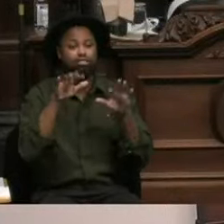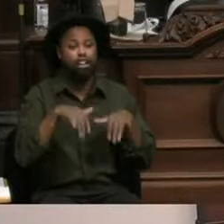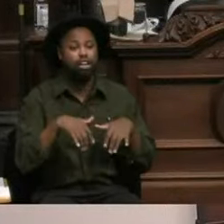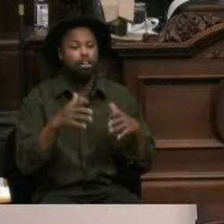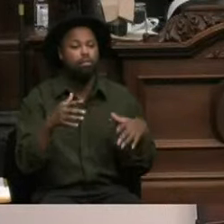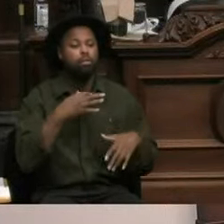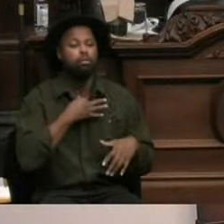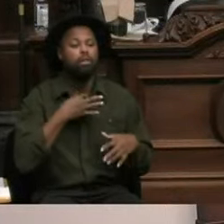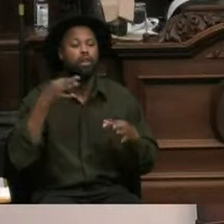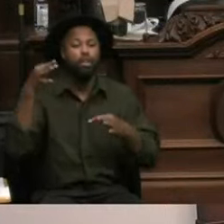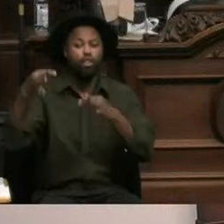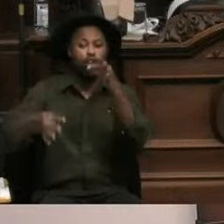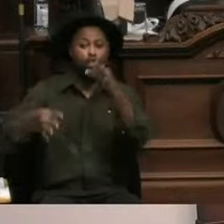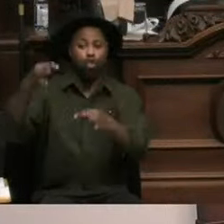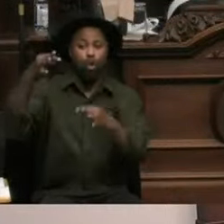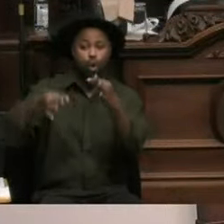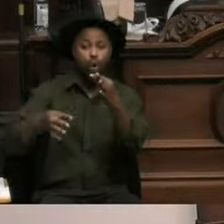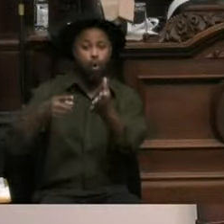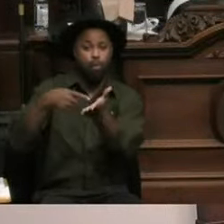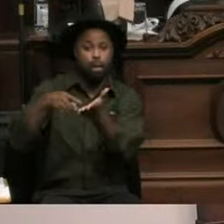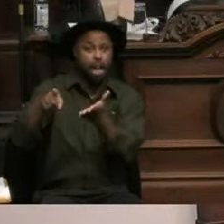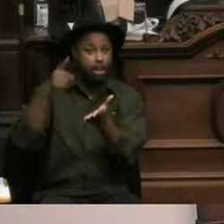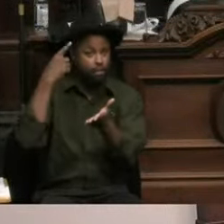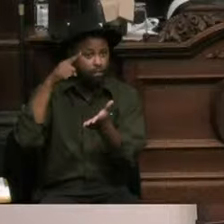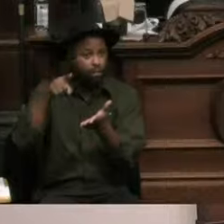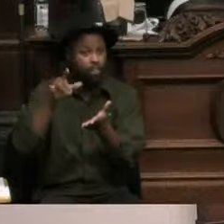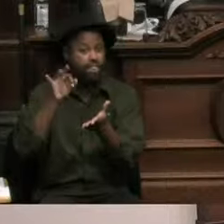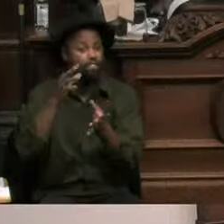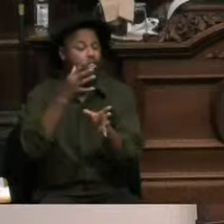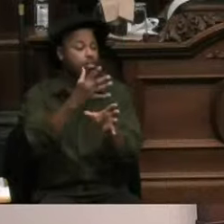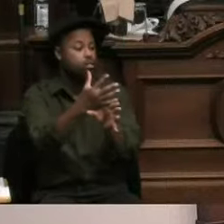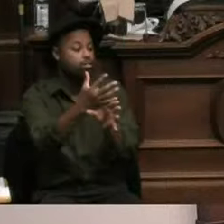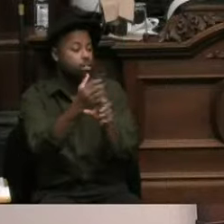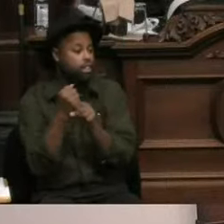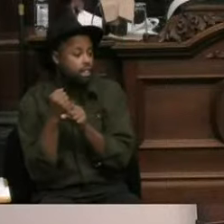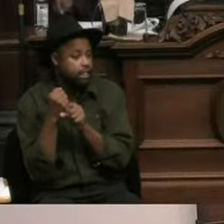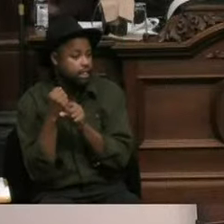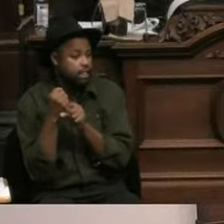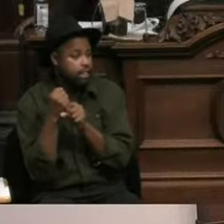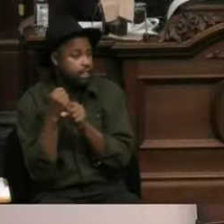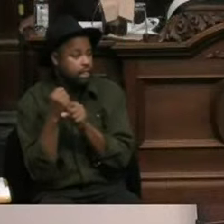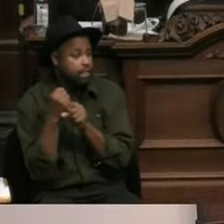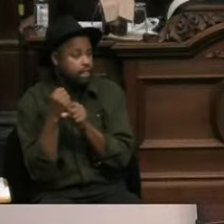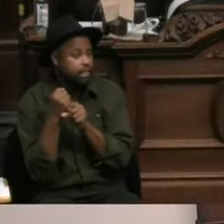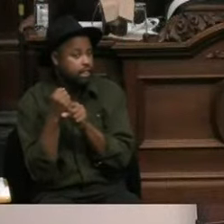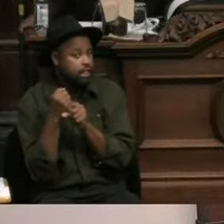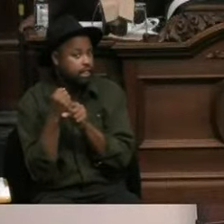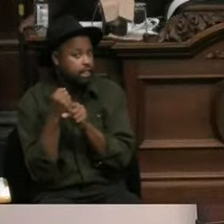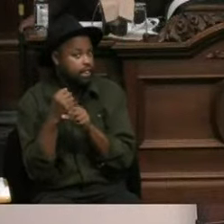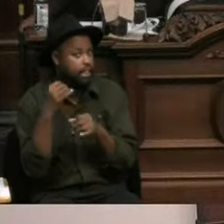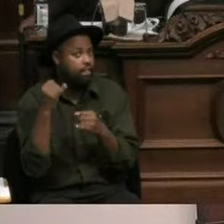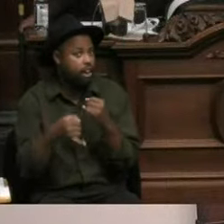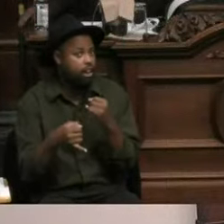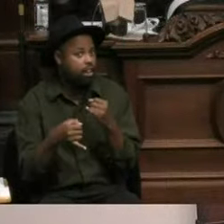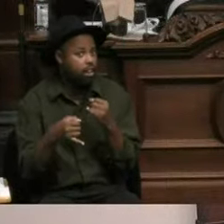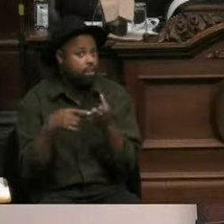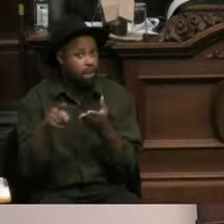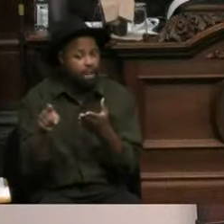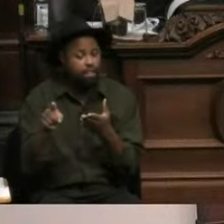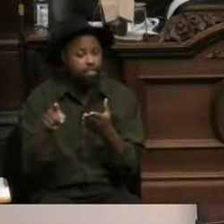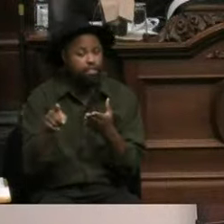the report paid for? Because if it was received as a final and paid for, then it's